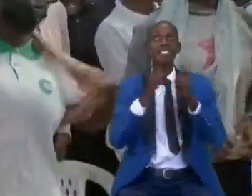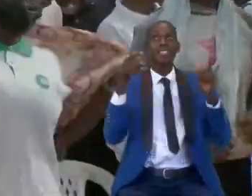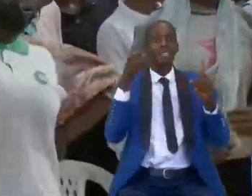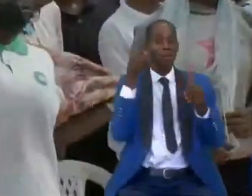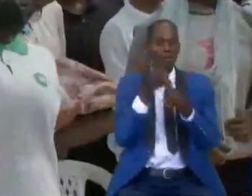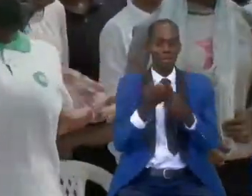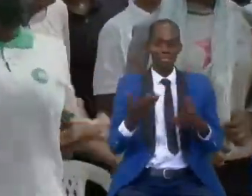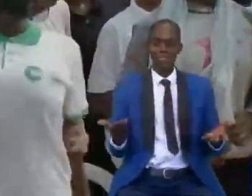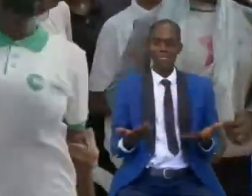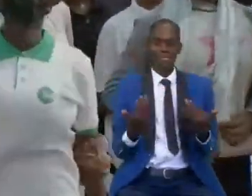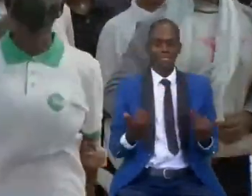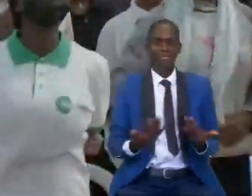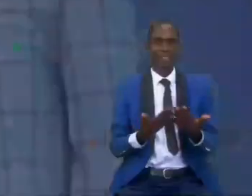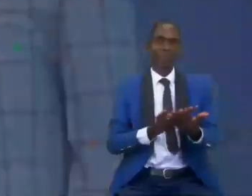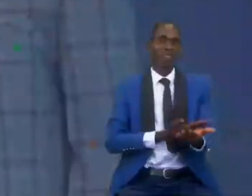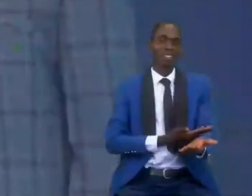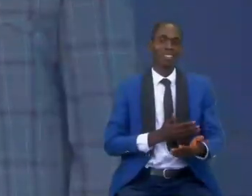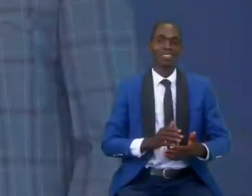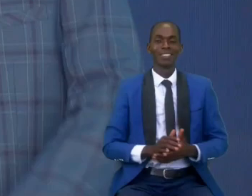Shout impact.